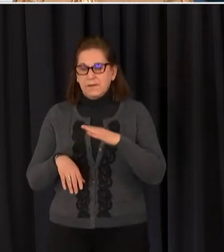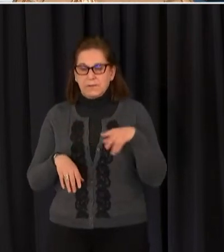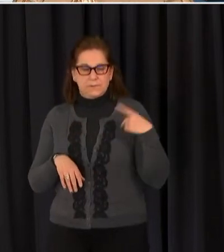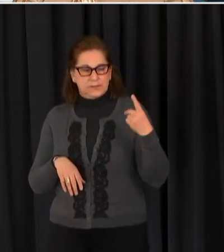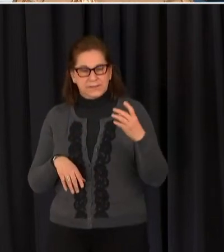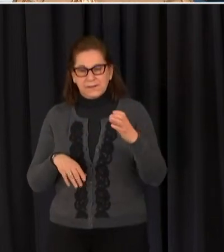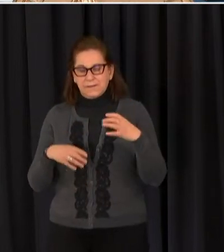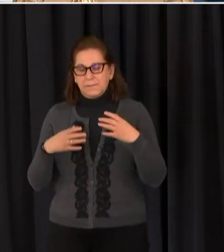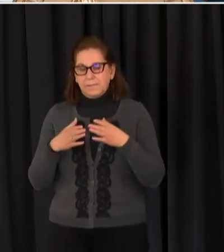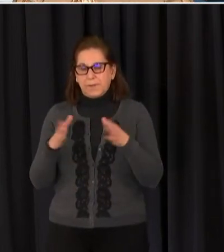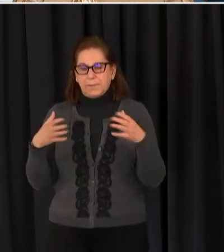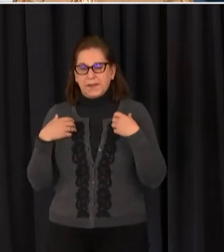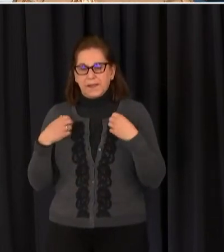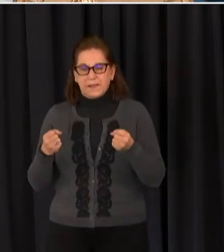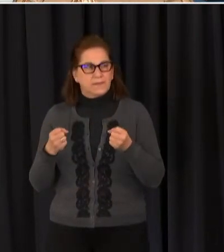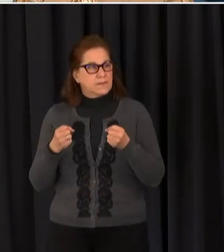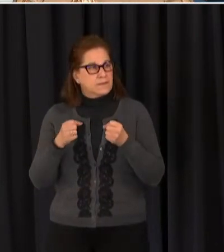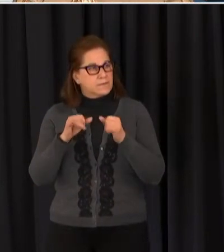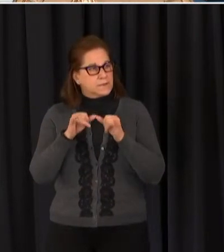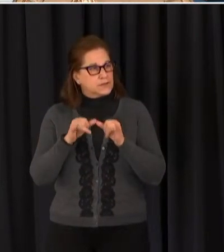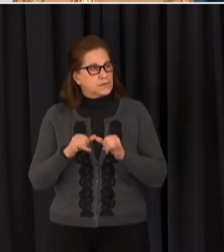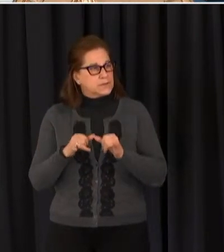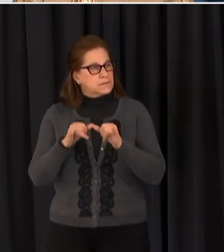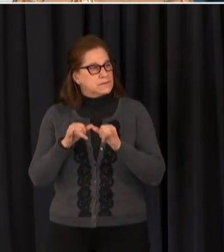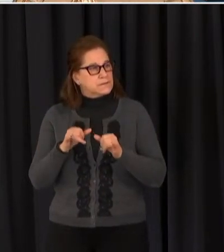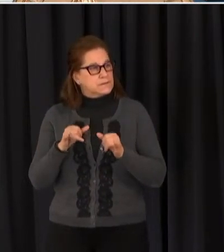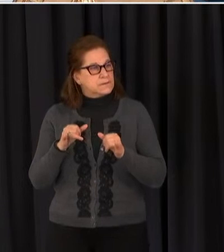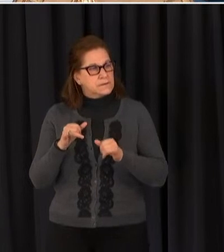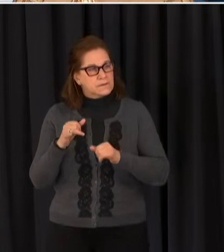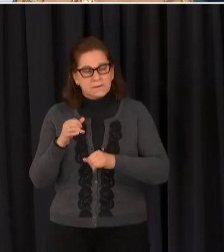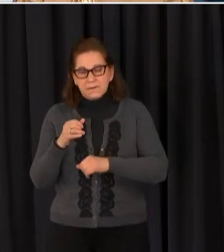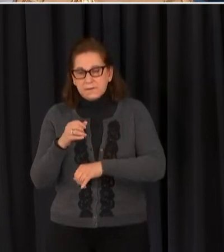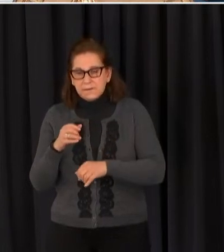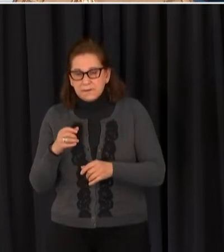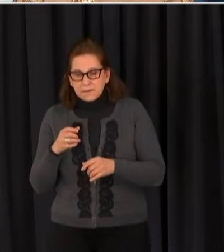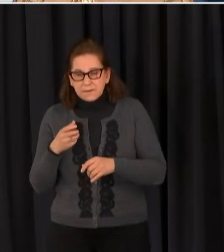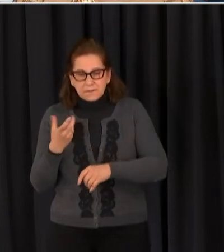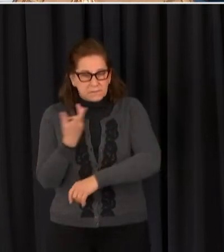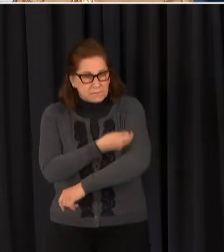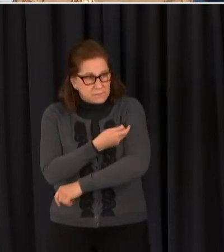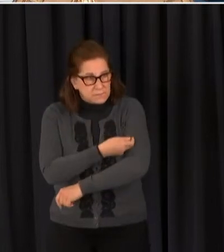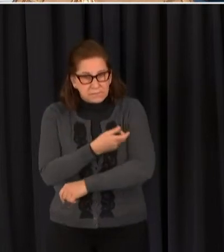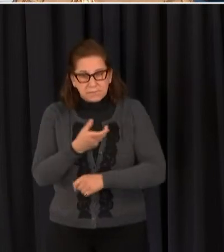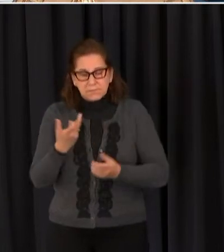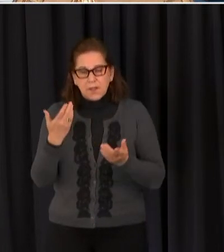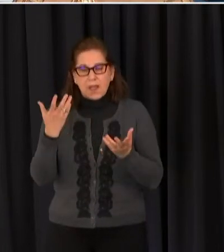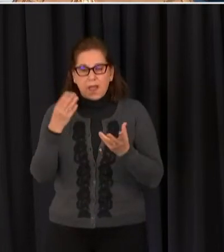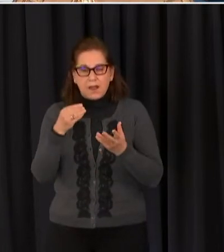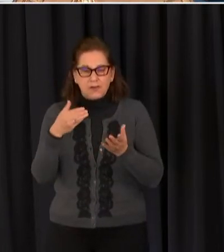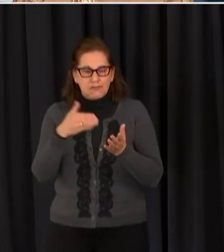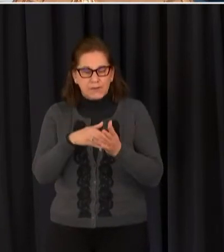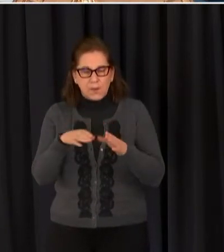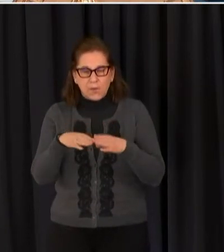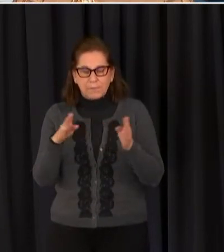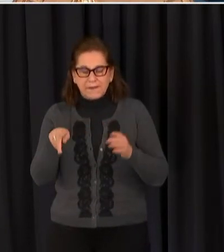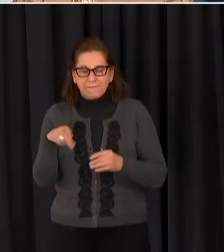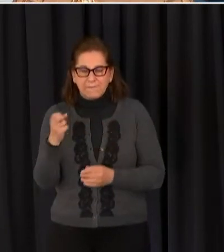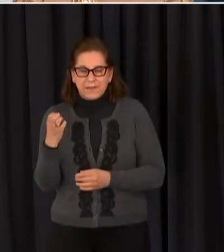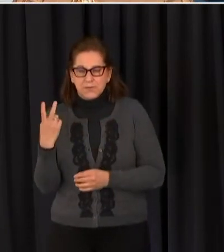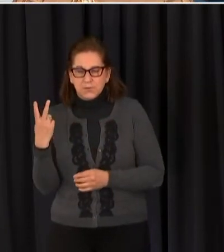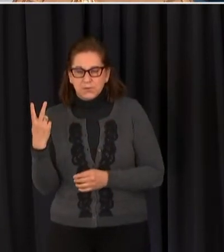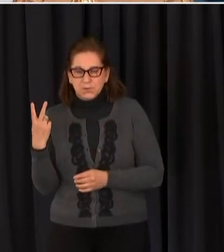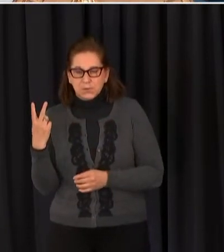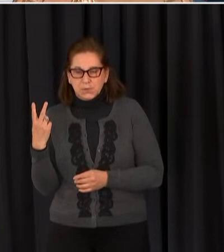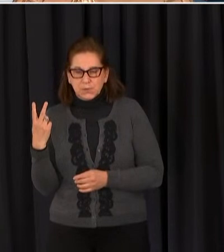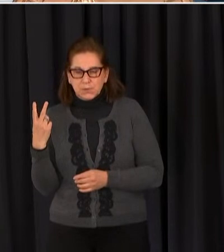what our metrics suggest about our reopening phases. So keep that in mind.